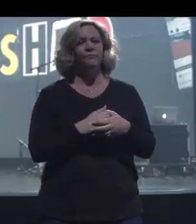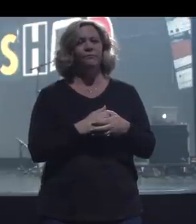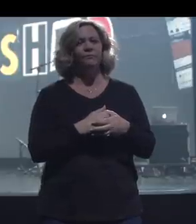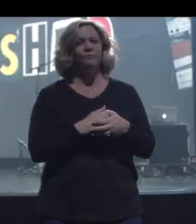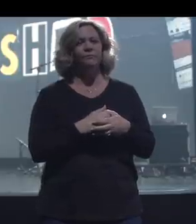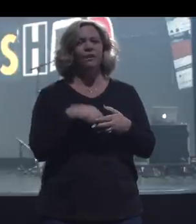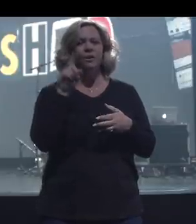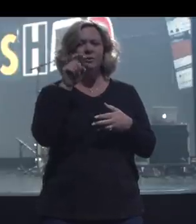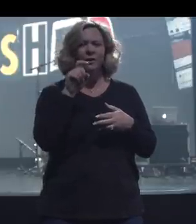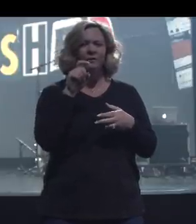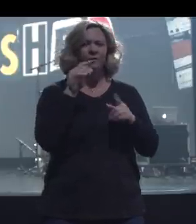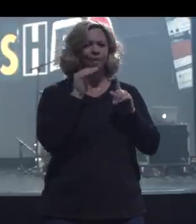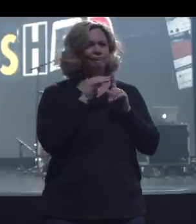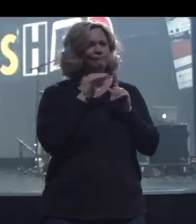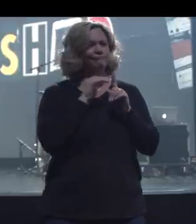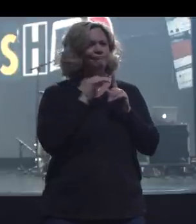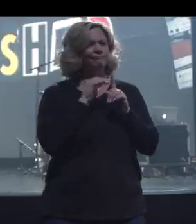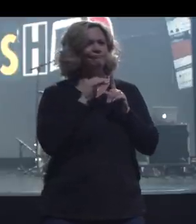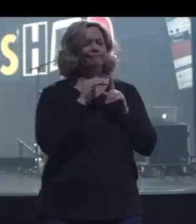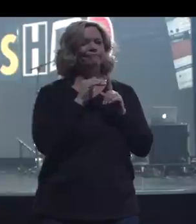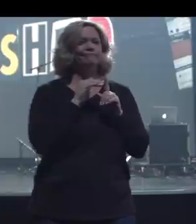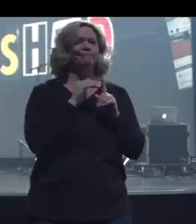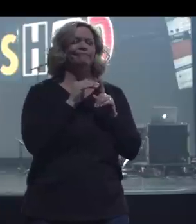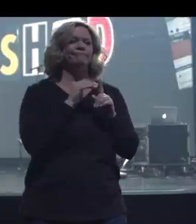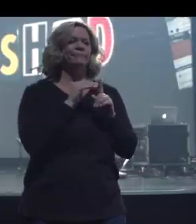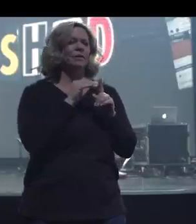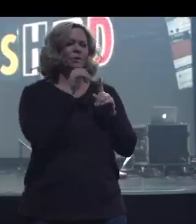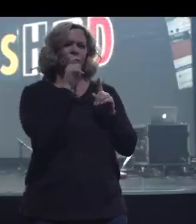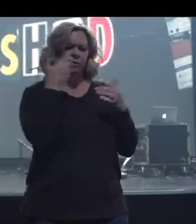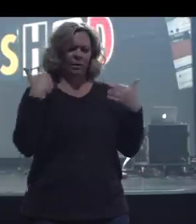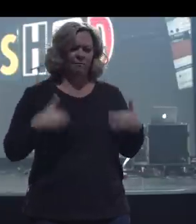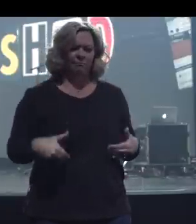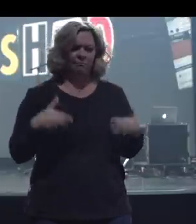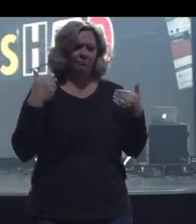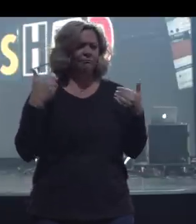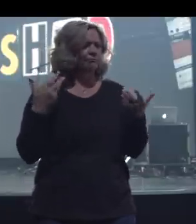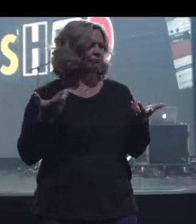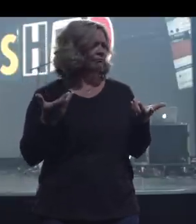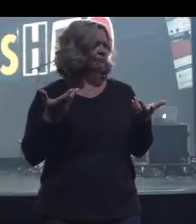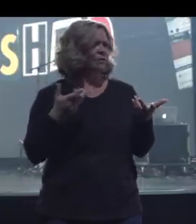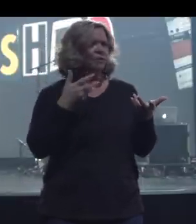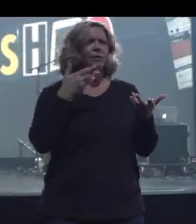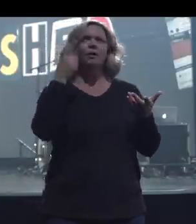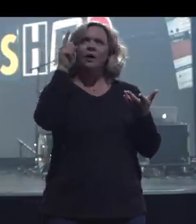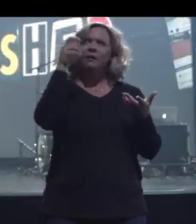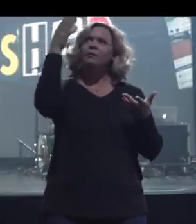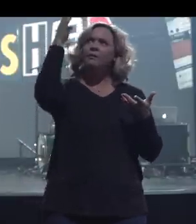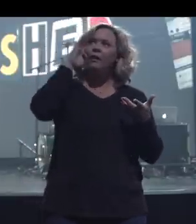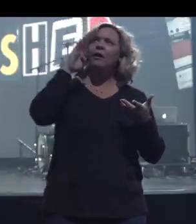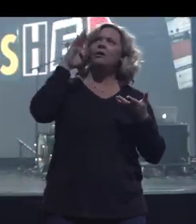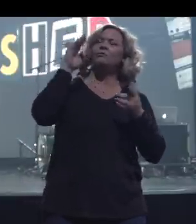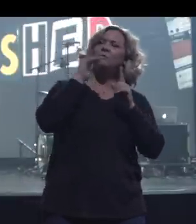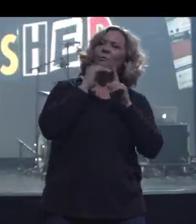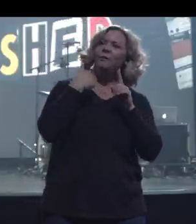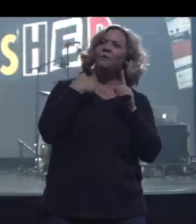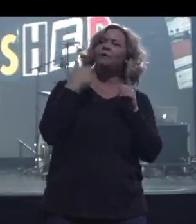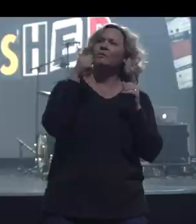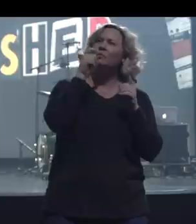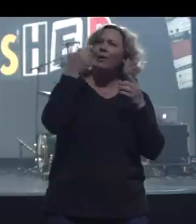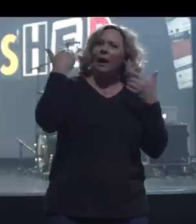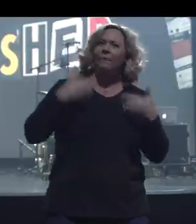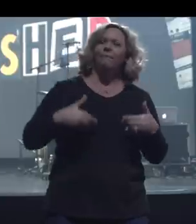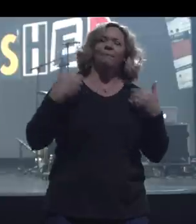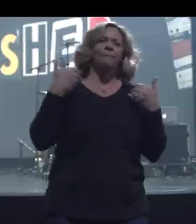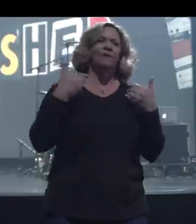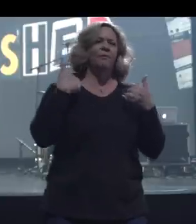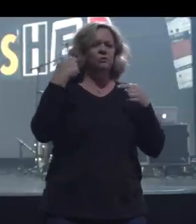We need to be reminded of who we are. We need God to remind us of who we are. And if we're